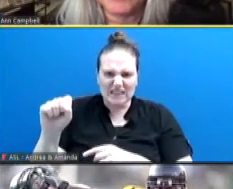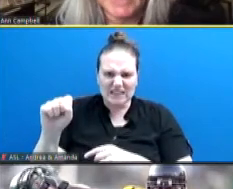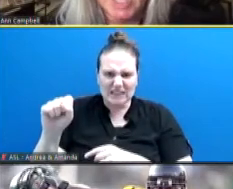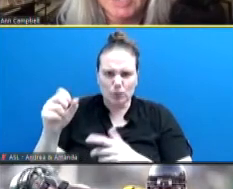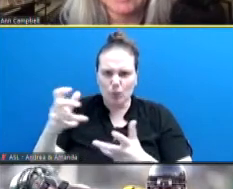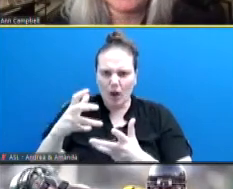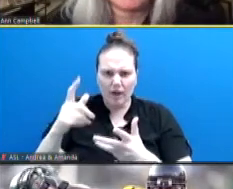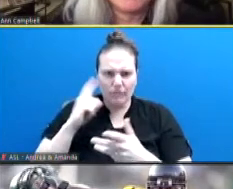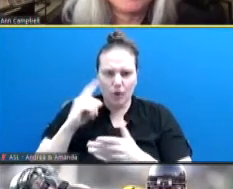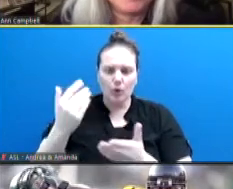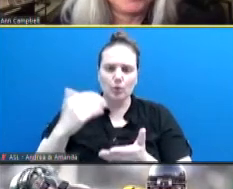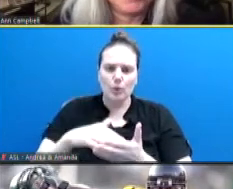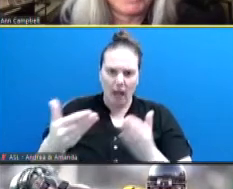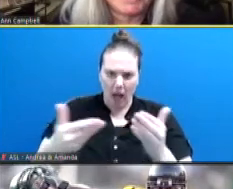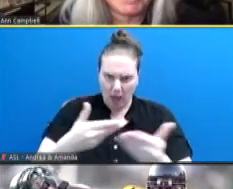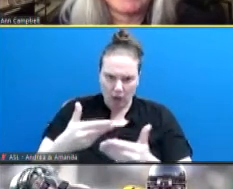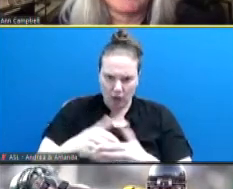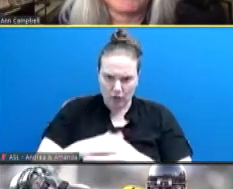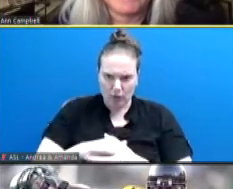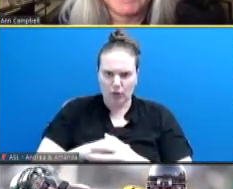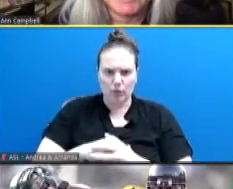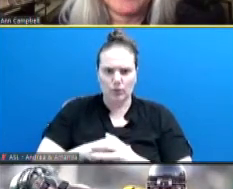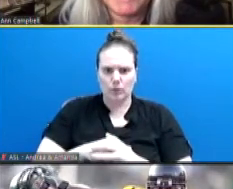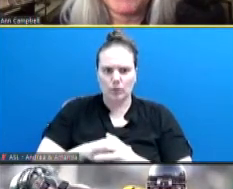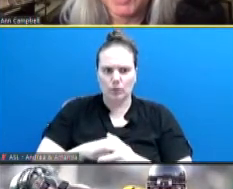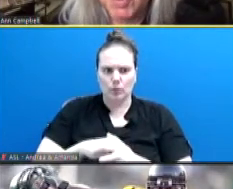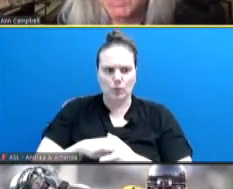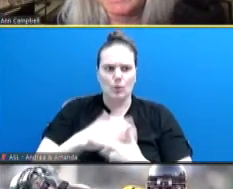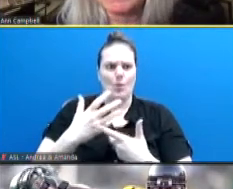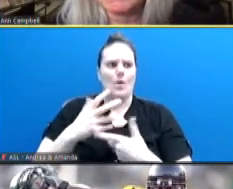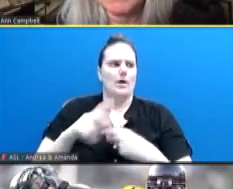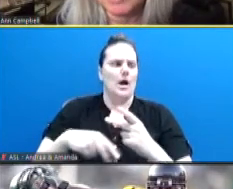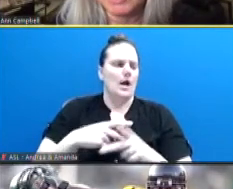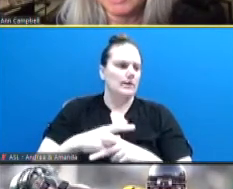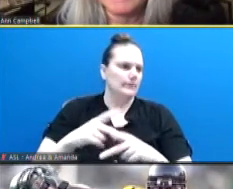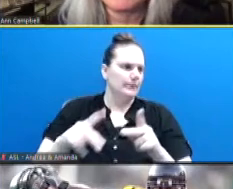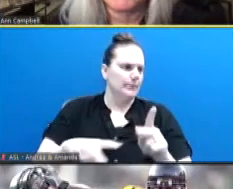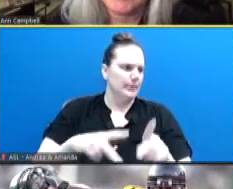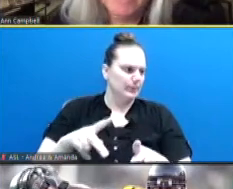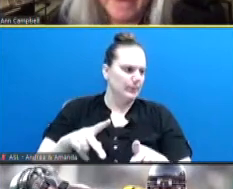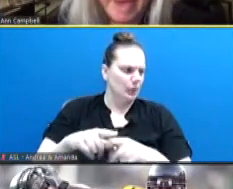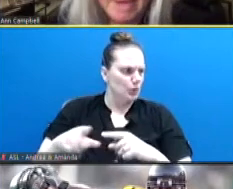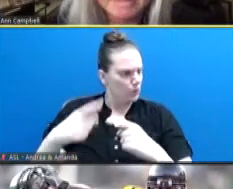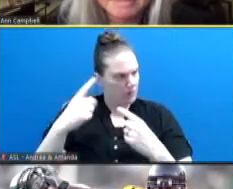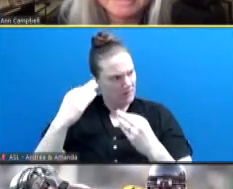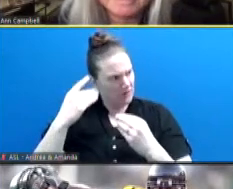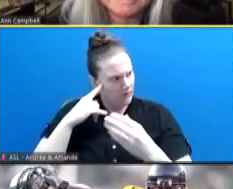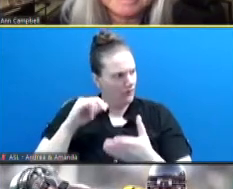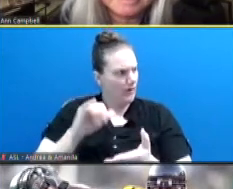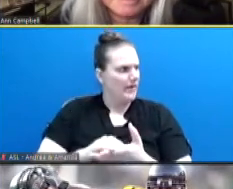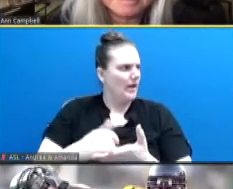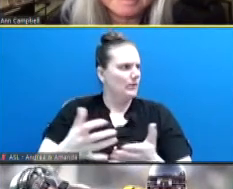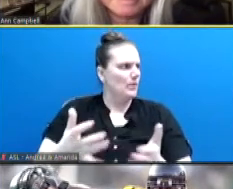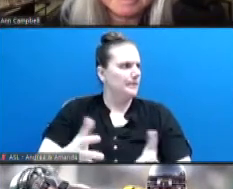of rehires, what kind of people you were considering for that?